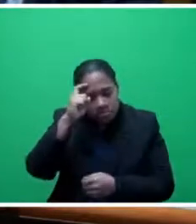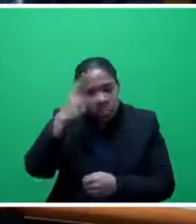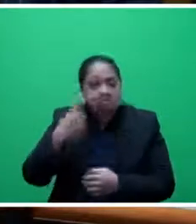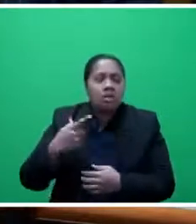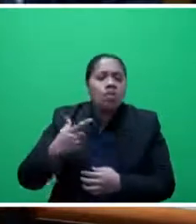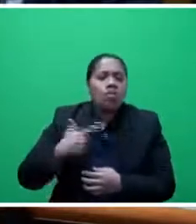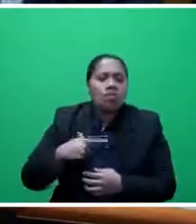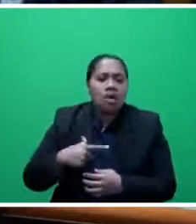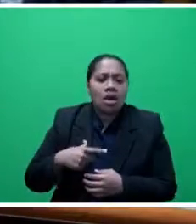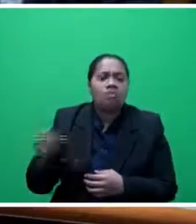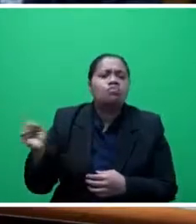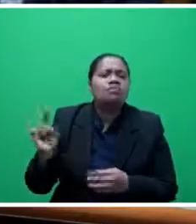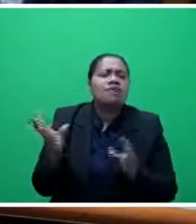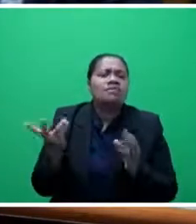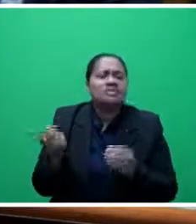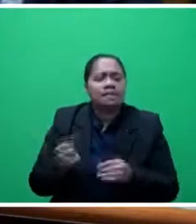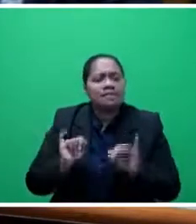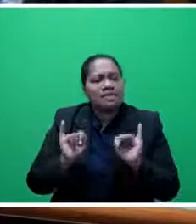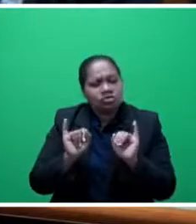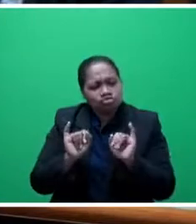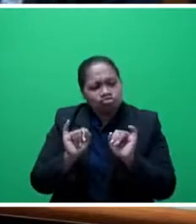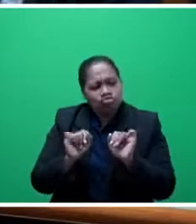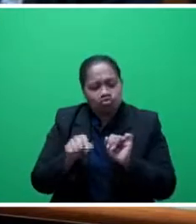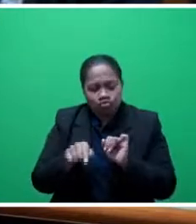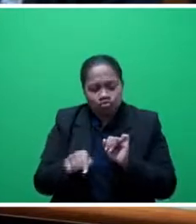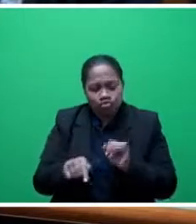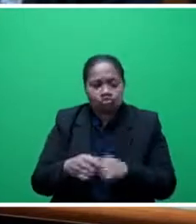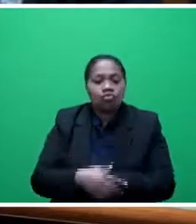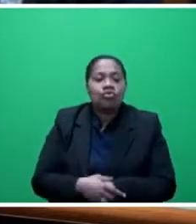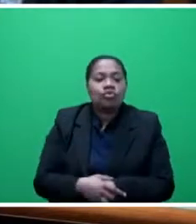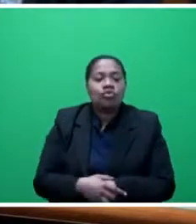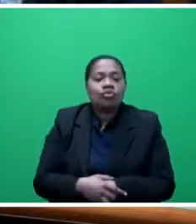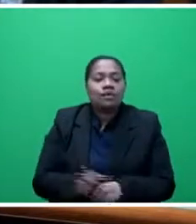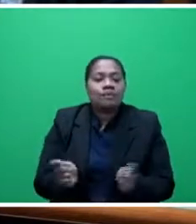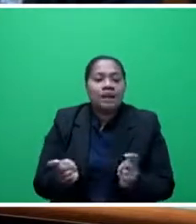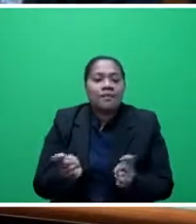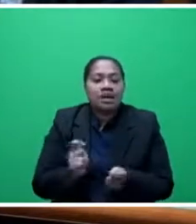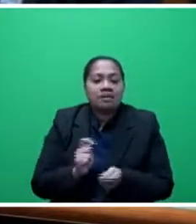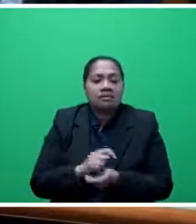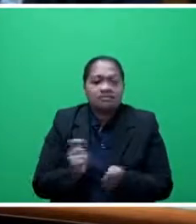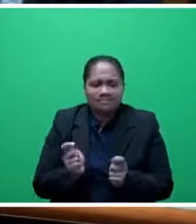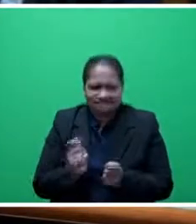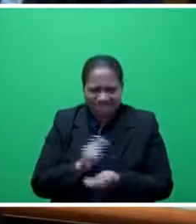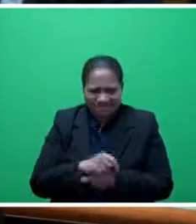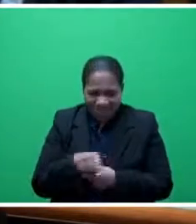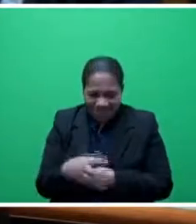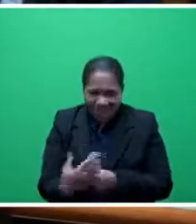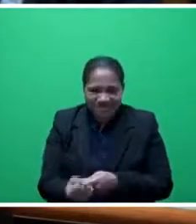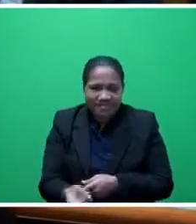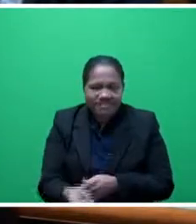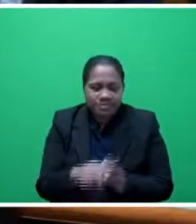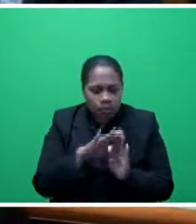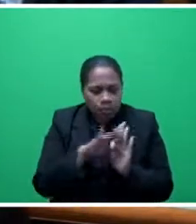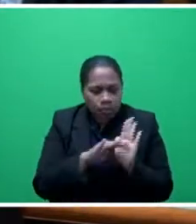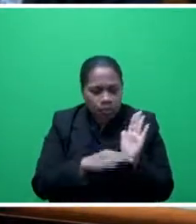what are some of the issues in this amendment. Mr.